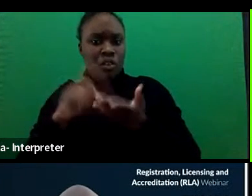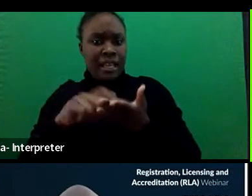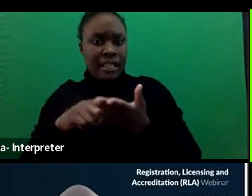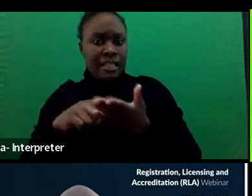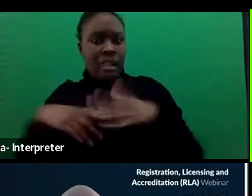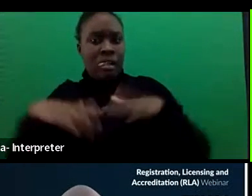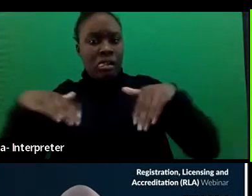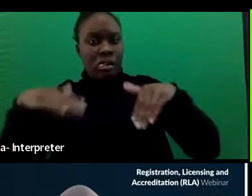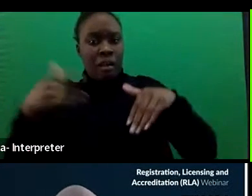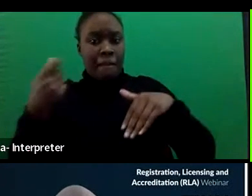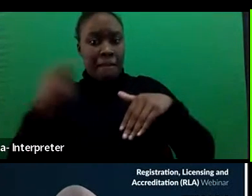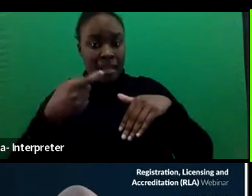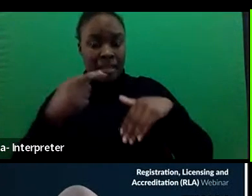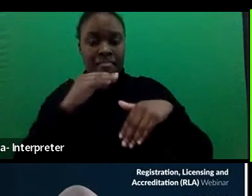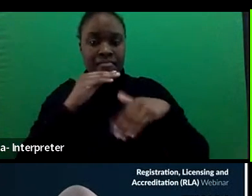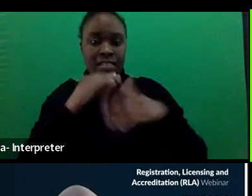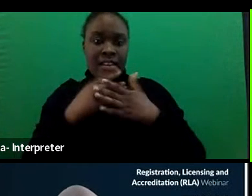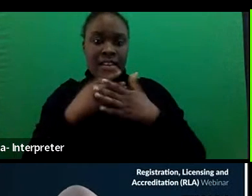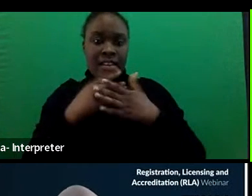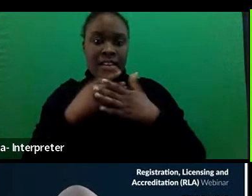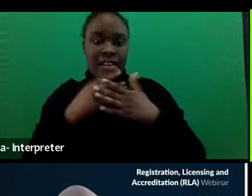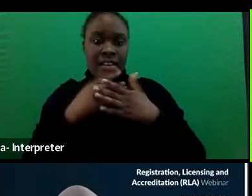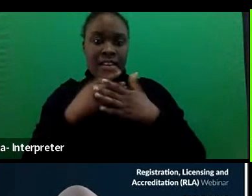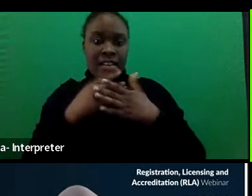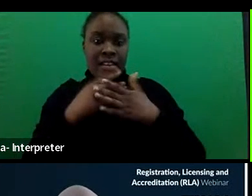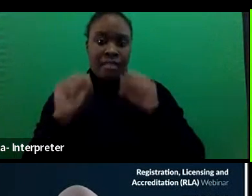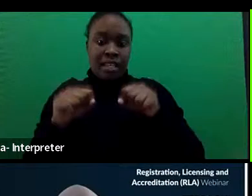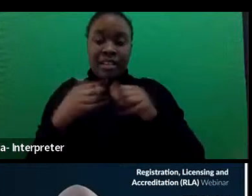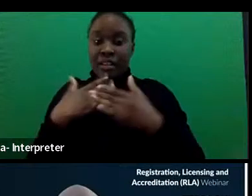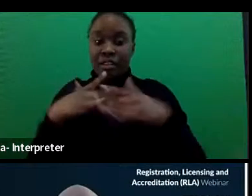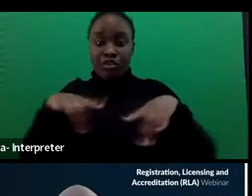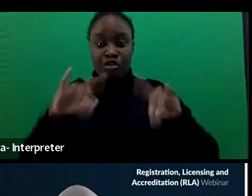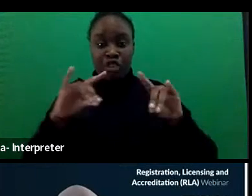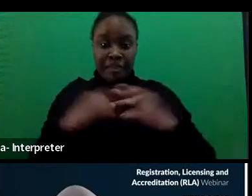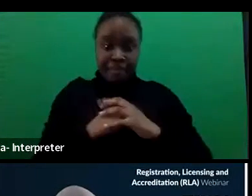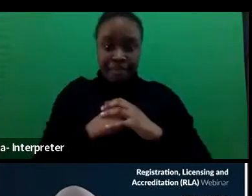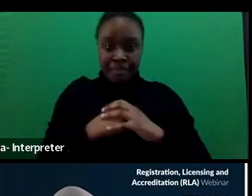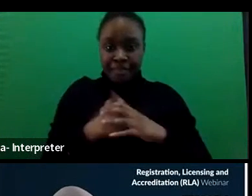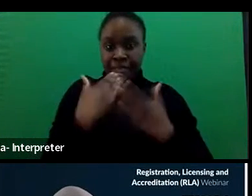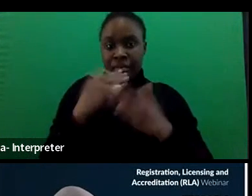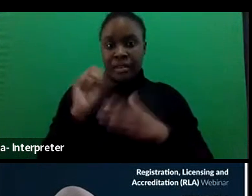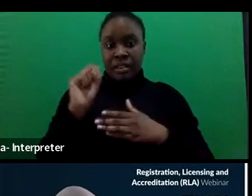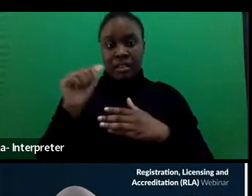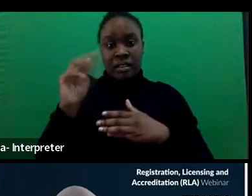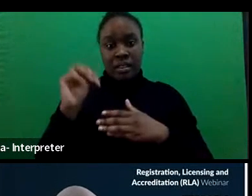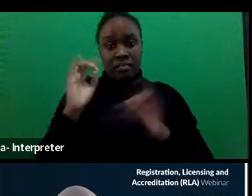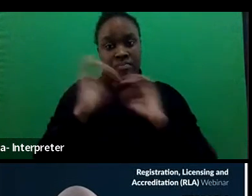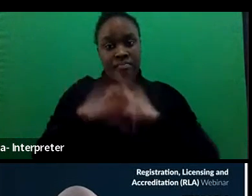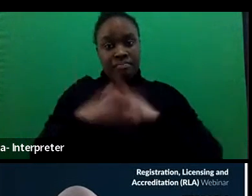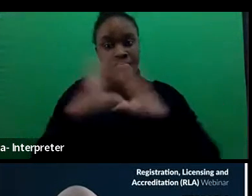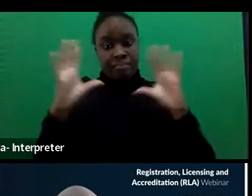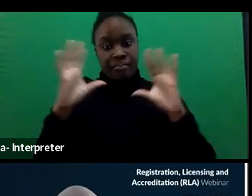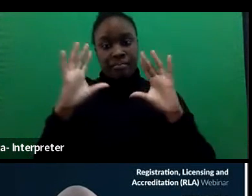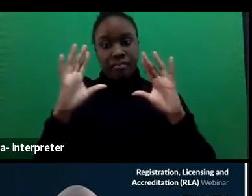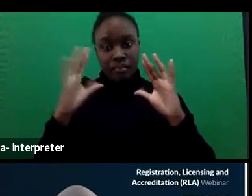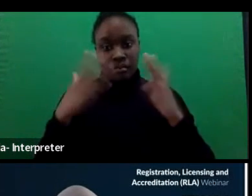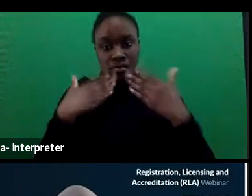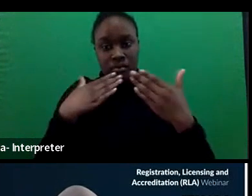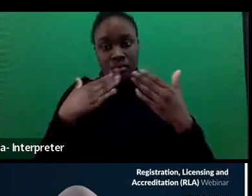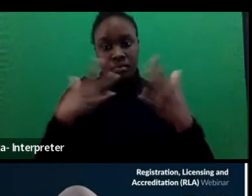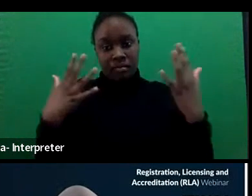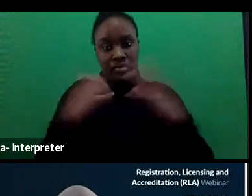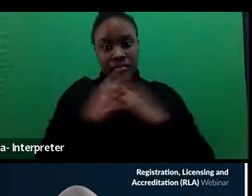that are not honored. Thank you very much, Chair. Thank you, Sam, for clarifying such a detailed information for